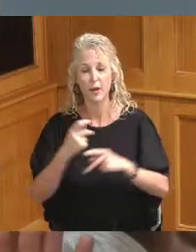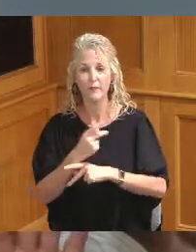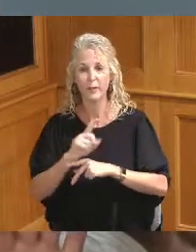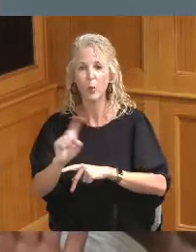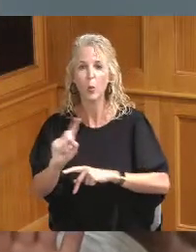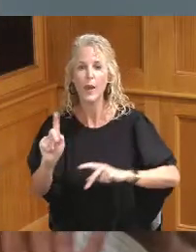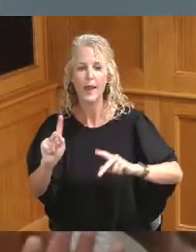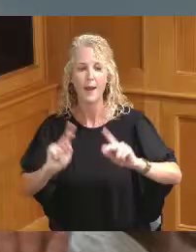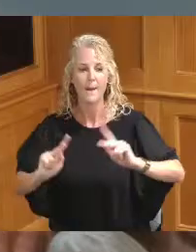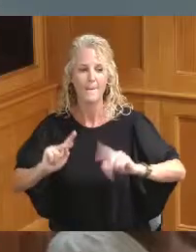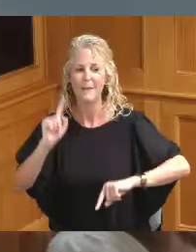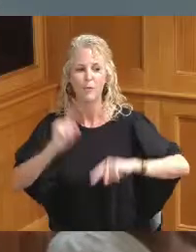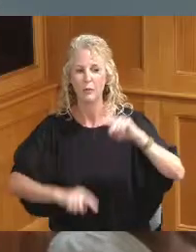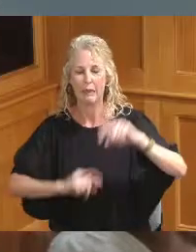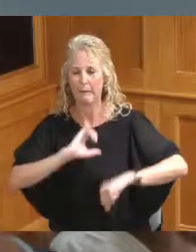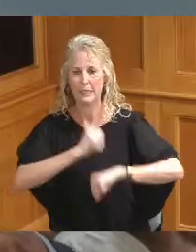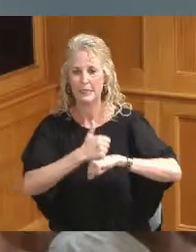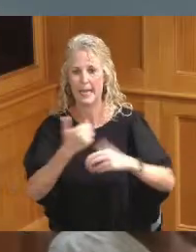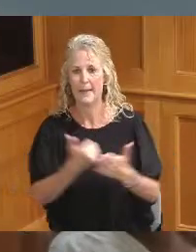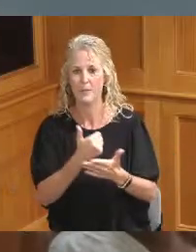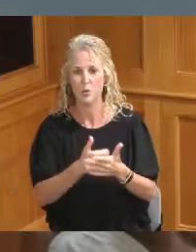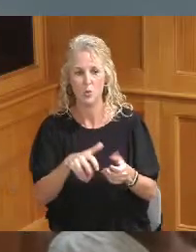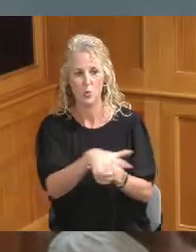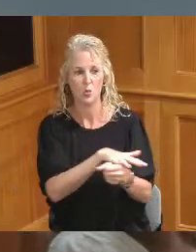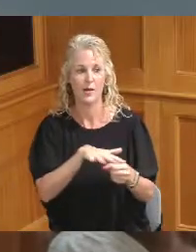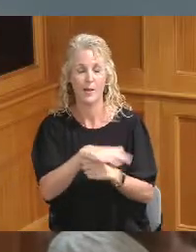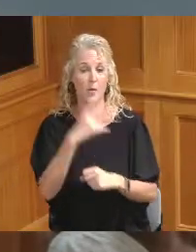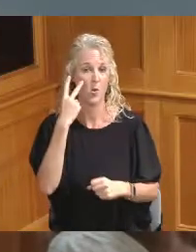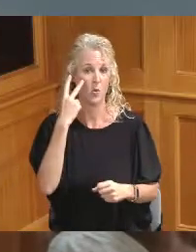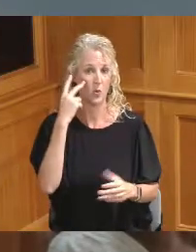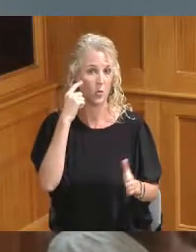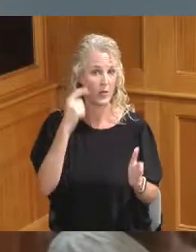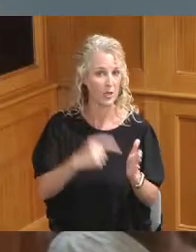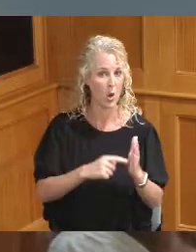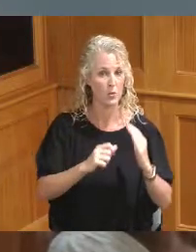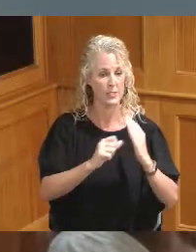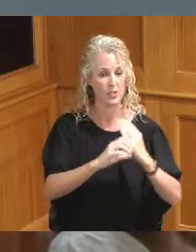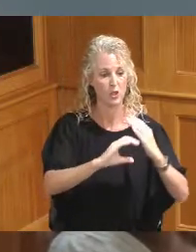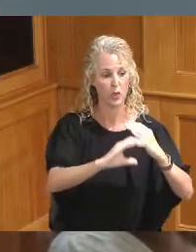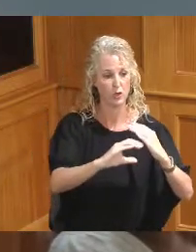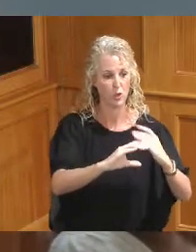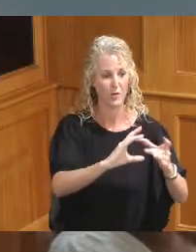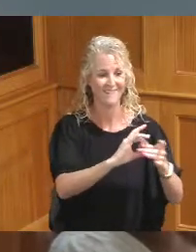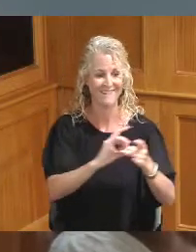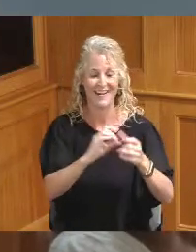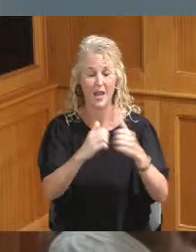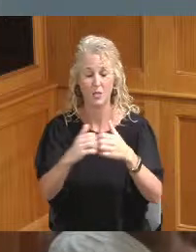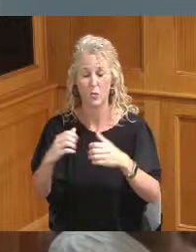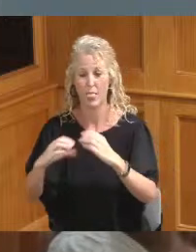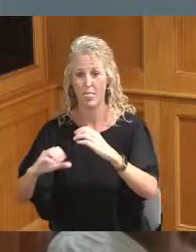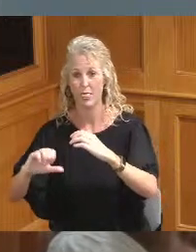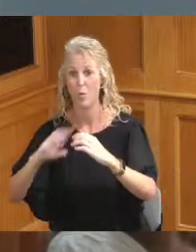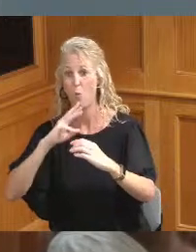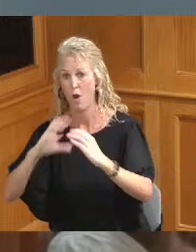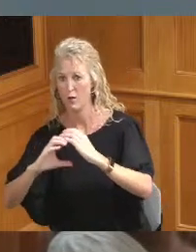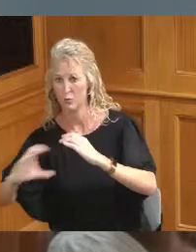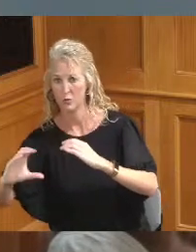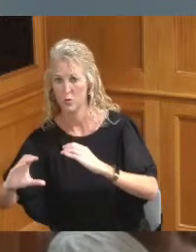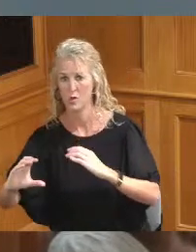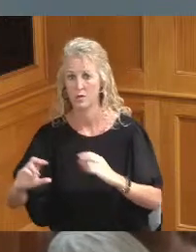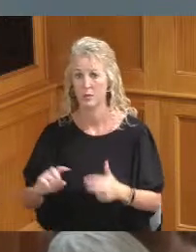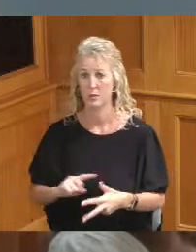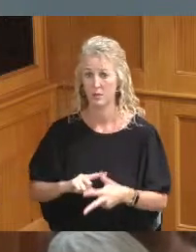in the sanitary sewer areas that are tributary to the combined sewer area. And then the third one is going and looking